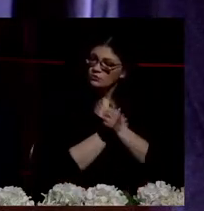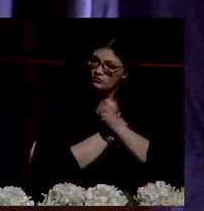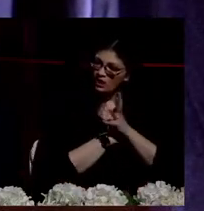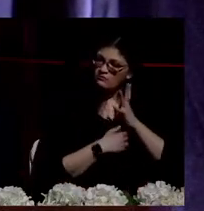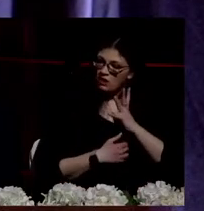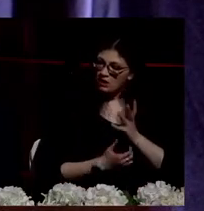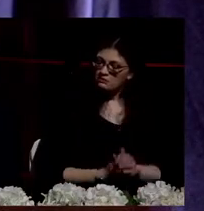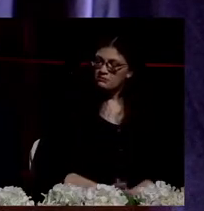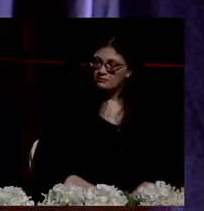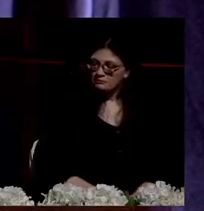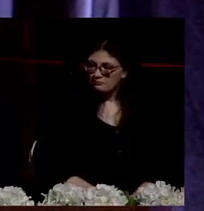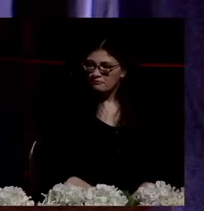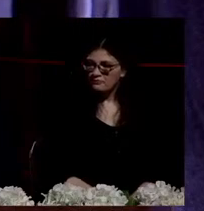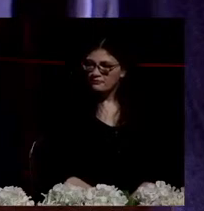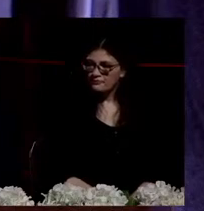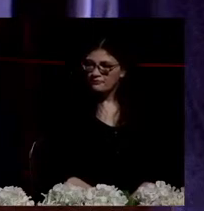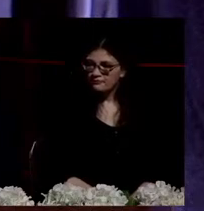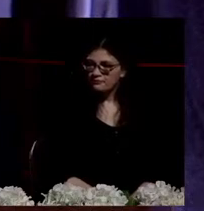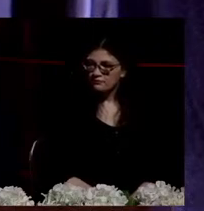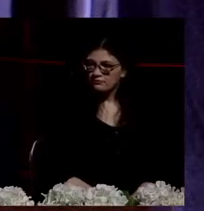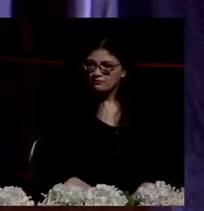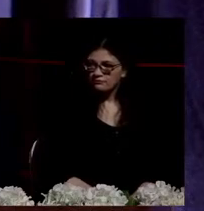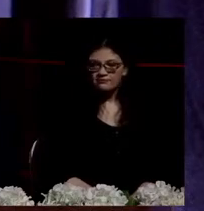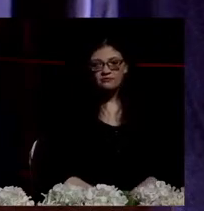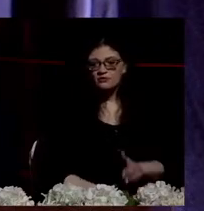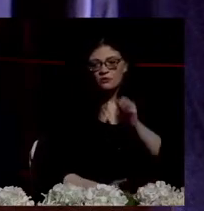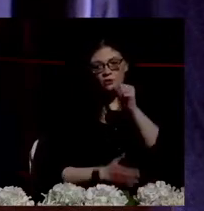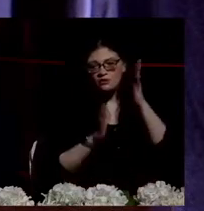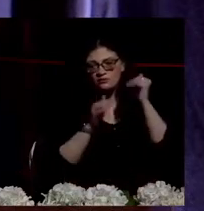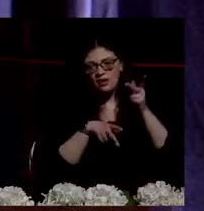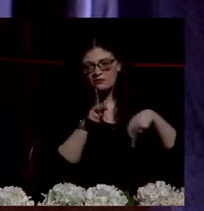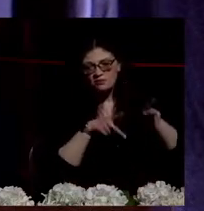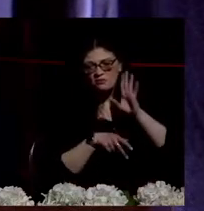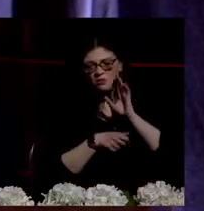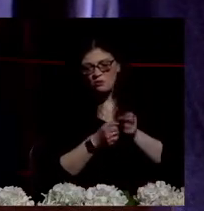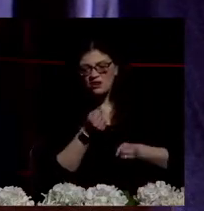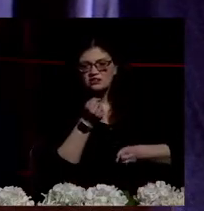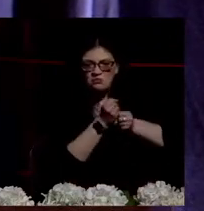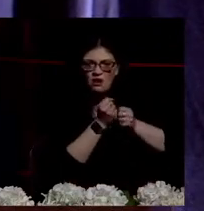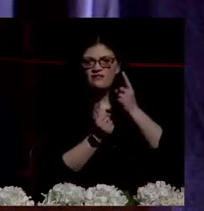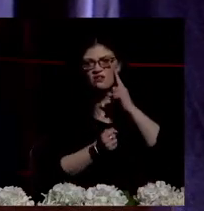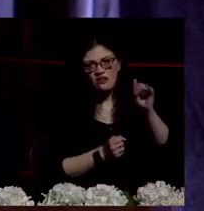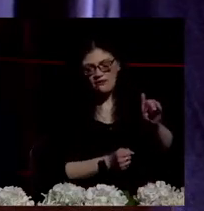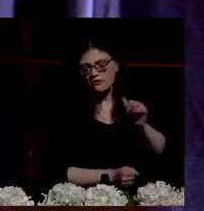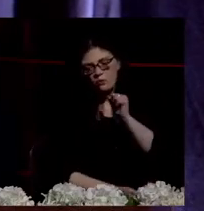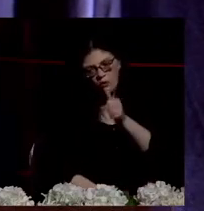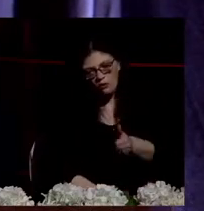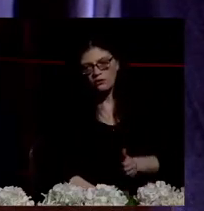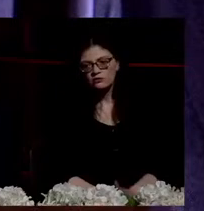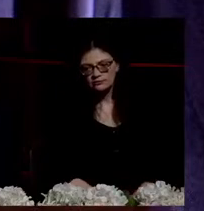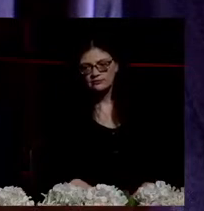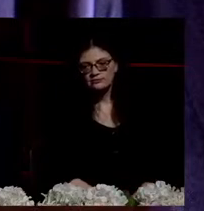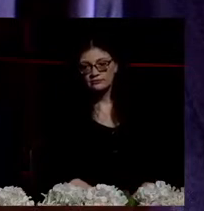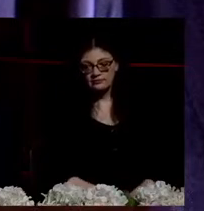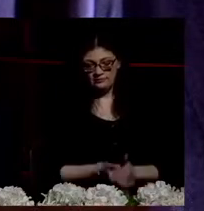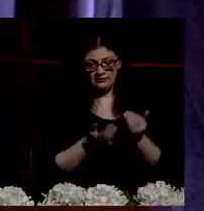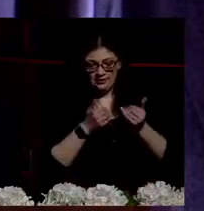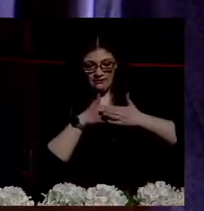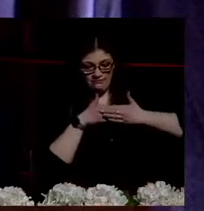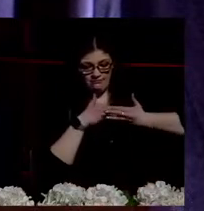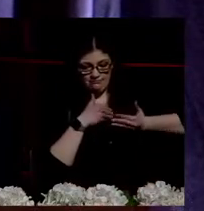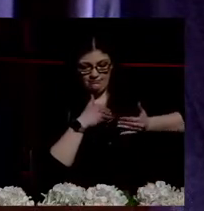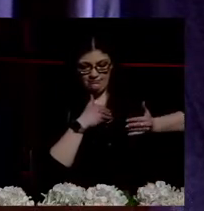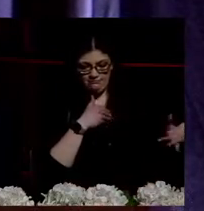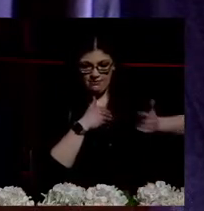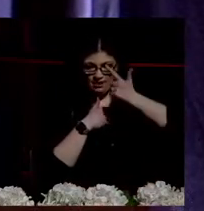on. Don't expect anyone to look out for you. From this point on, it's entirely up to you to